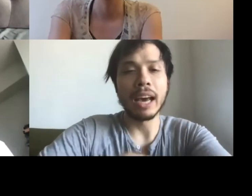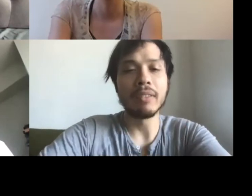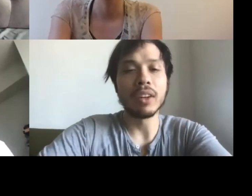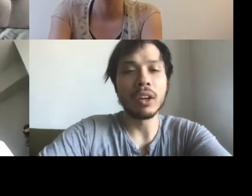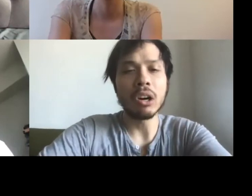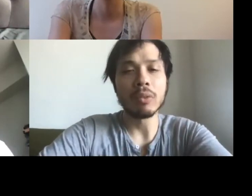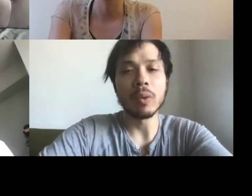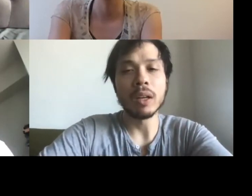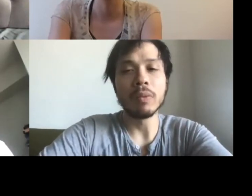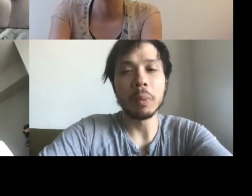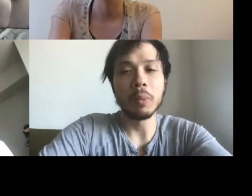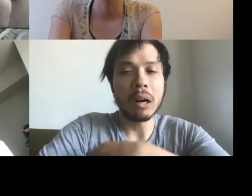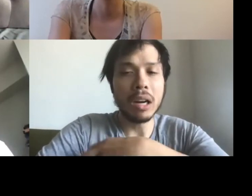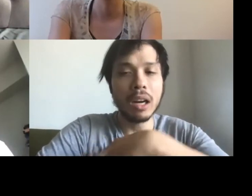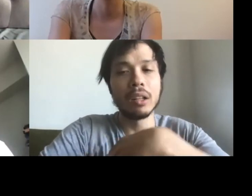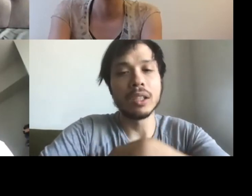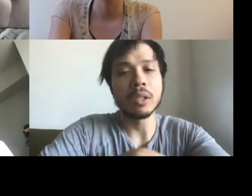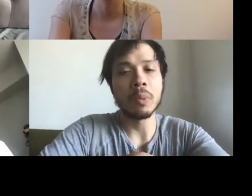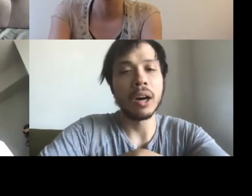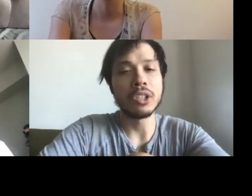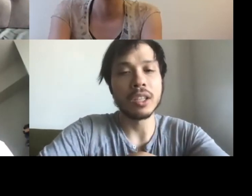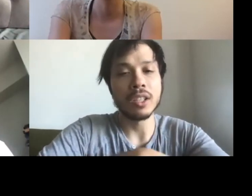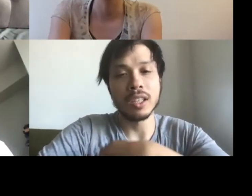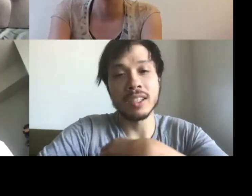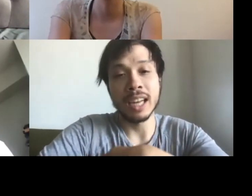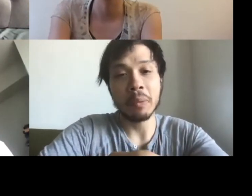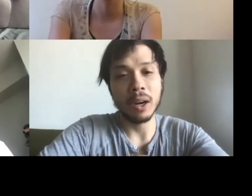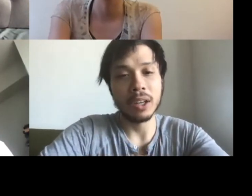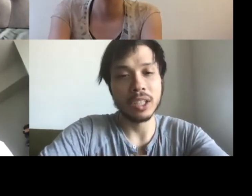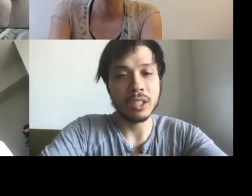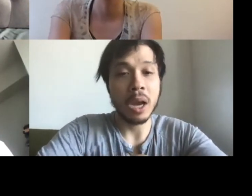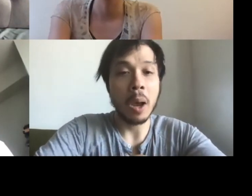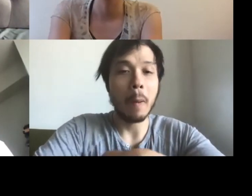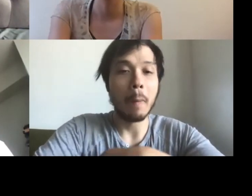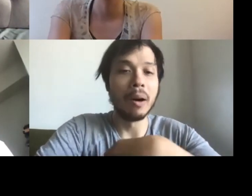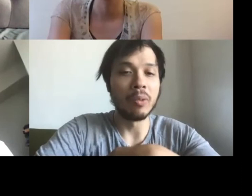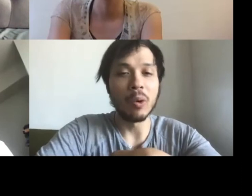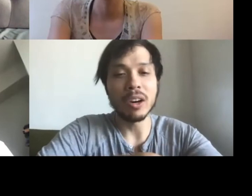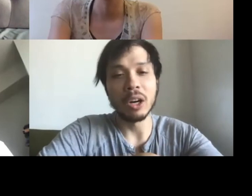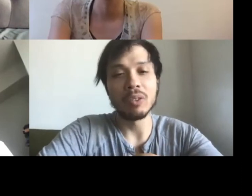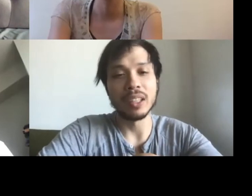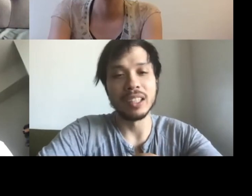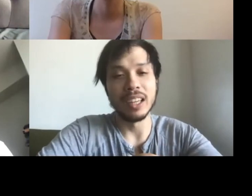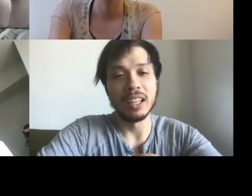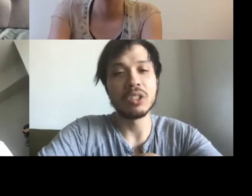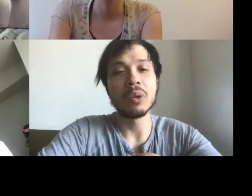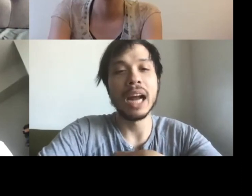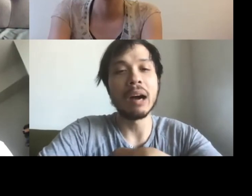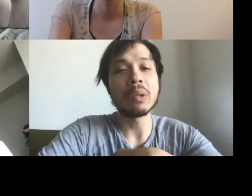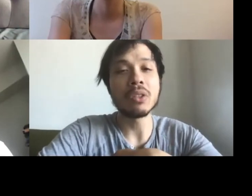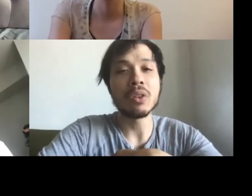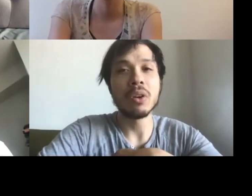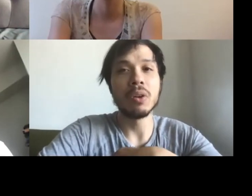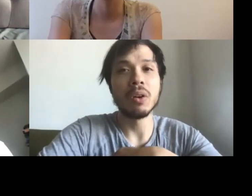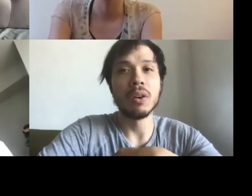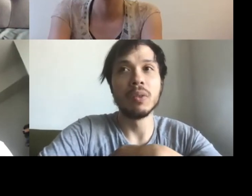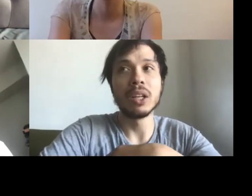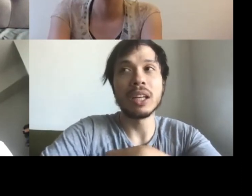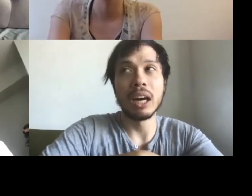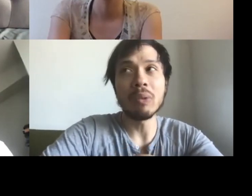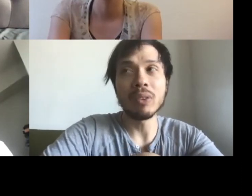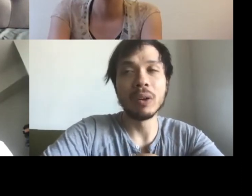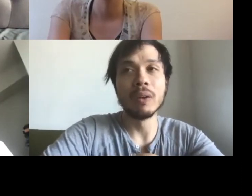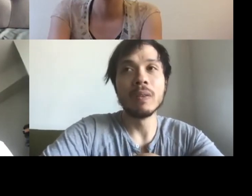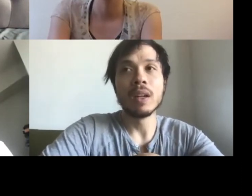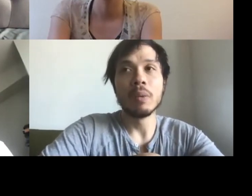already ahead of the curve. We've been working on these projects, these tech projects, before COVID. And so now it's